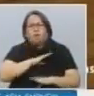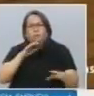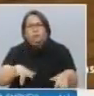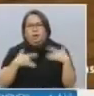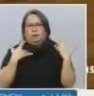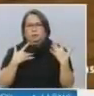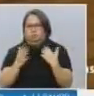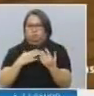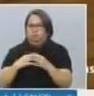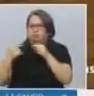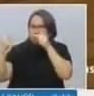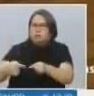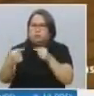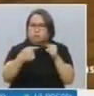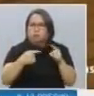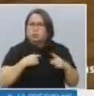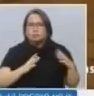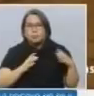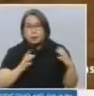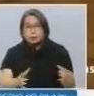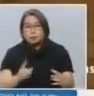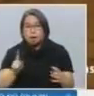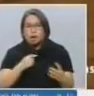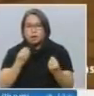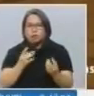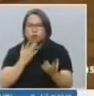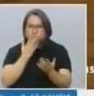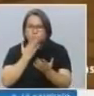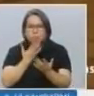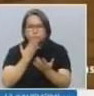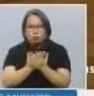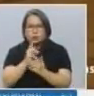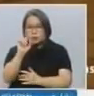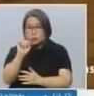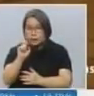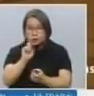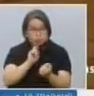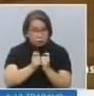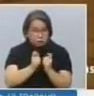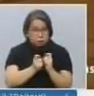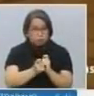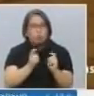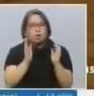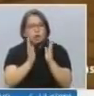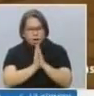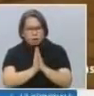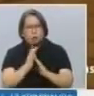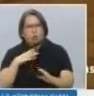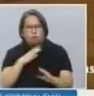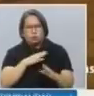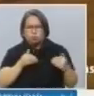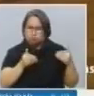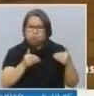I am committed to a comprehensive tax reform, and I ask Congress to continue the